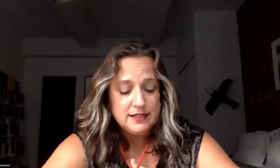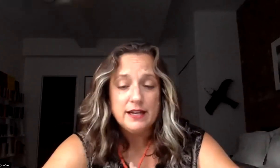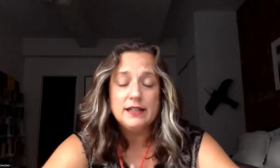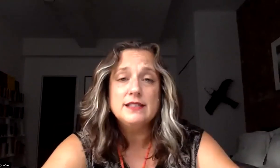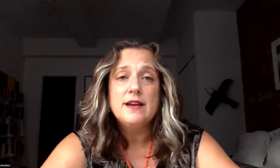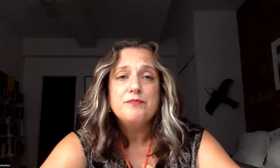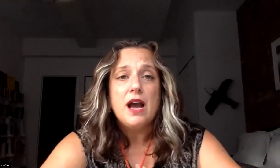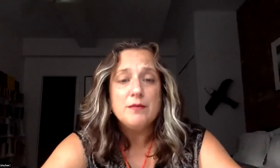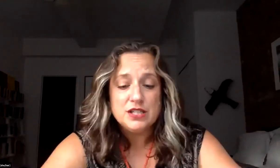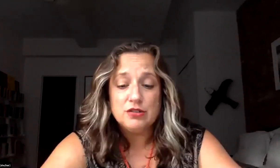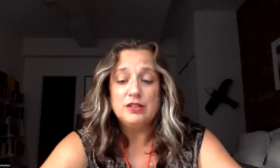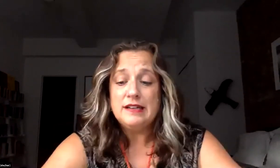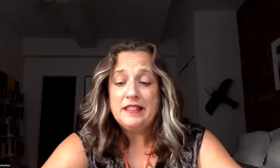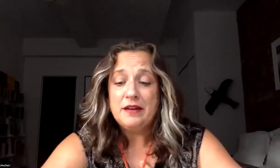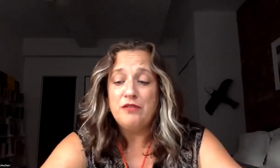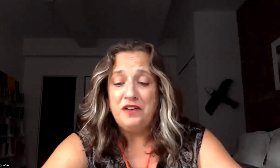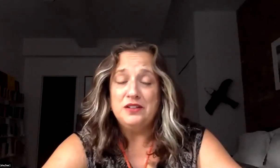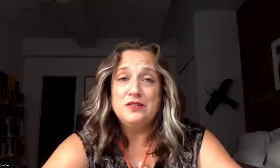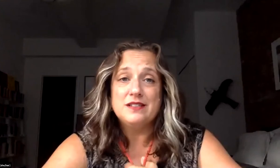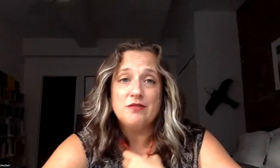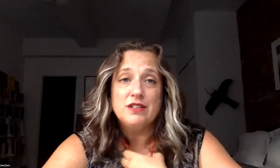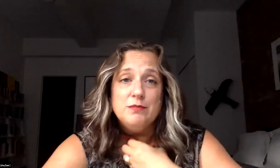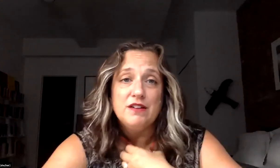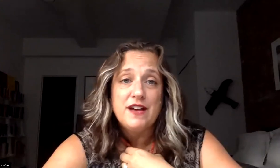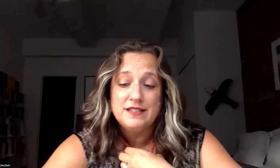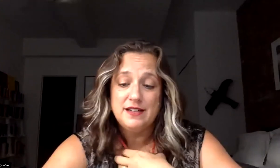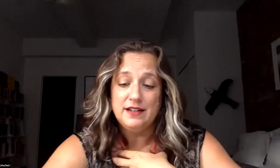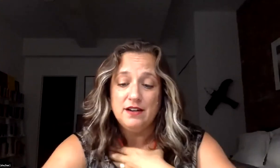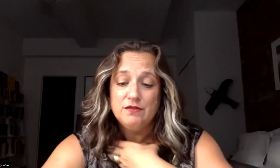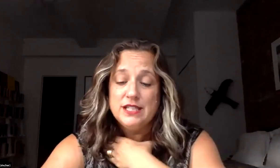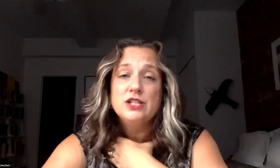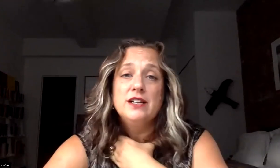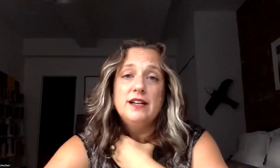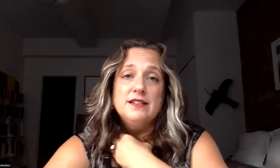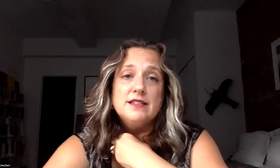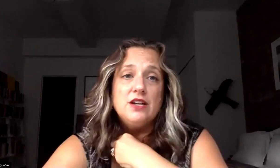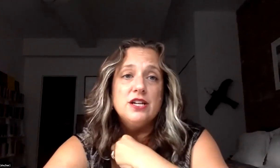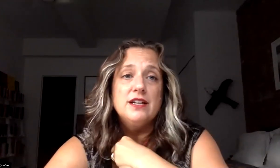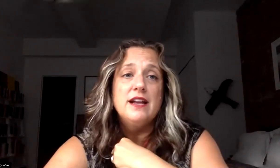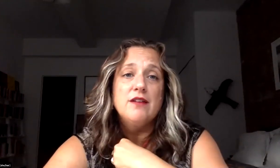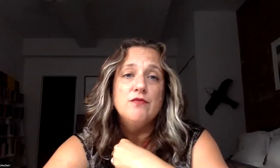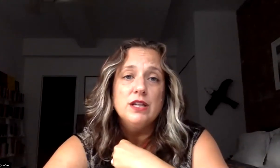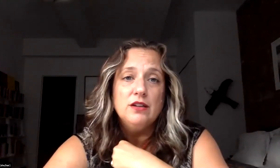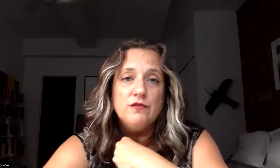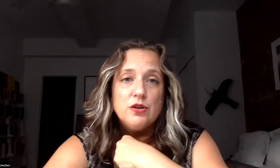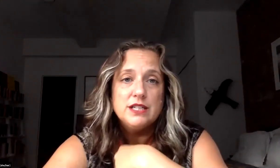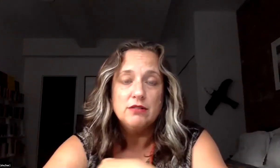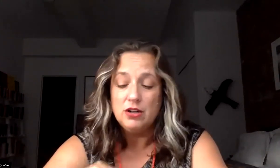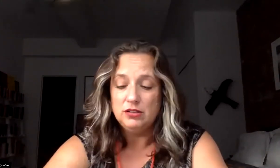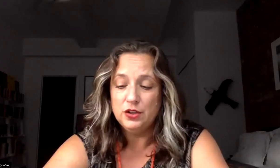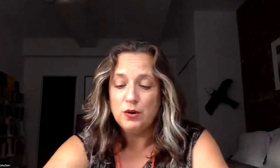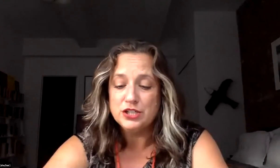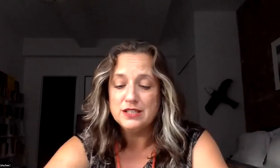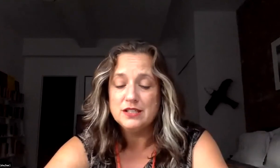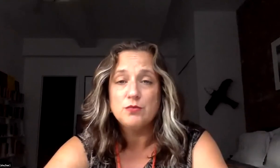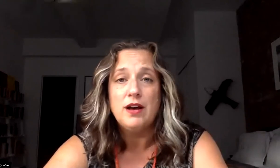and aesthetics, I'm certain that what follows is going to be a fascinating conversation and discussion, and I really look forward to hearing